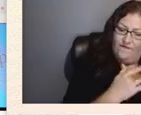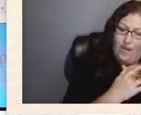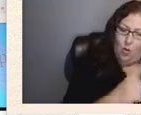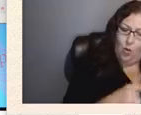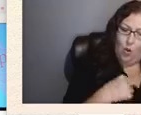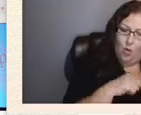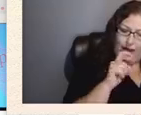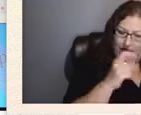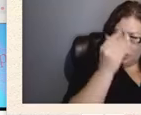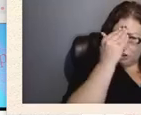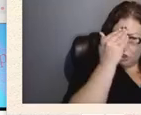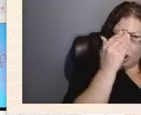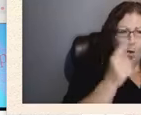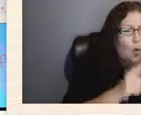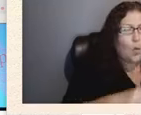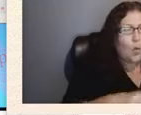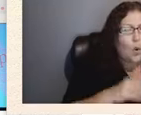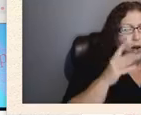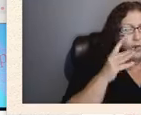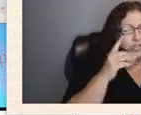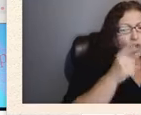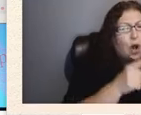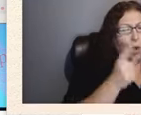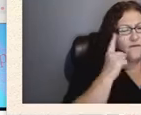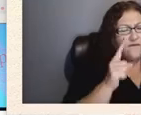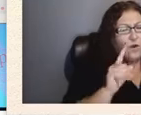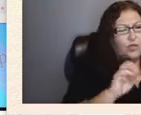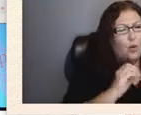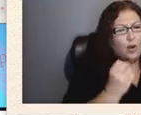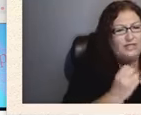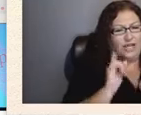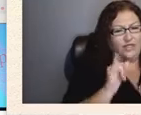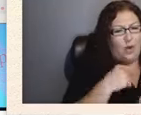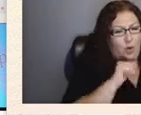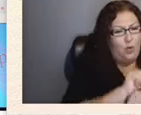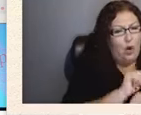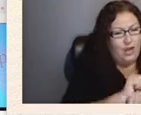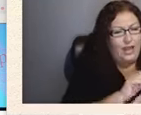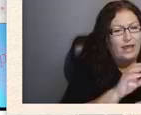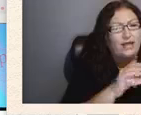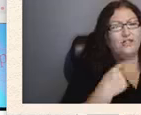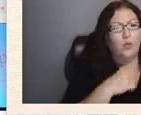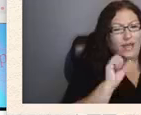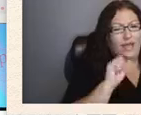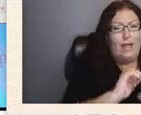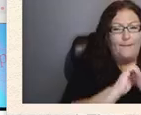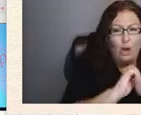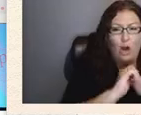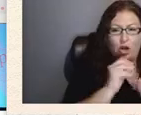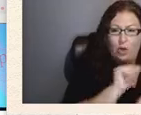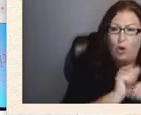was what the goals were for the organization that we were working in, so that we could partner and work together.